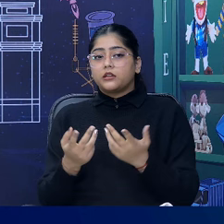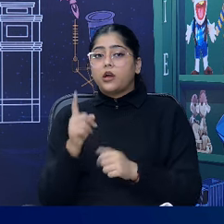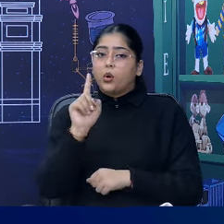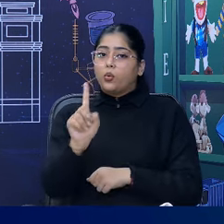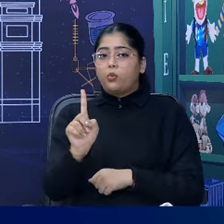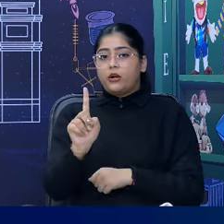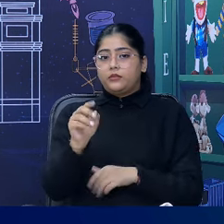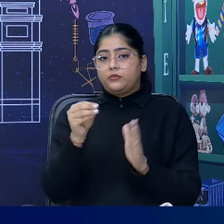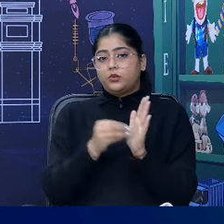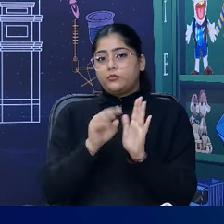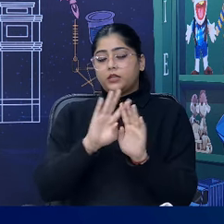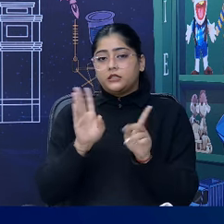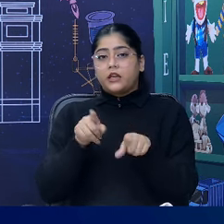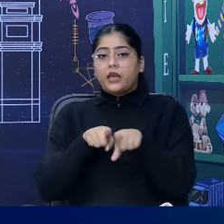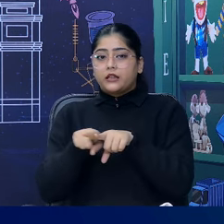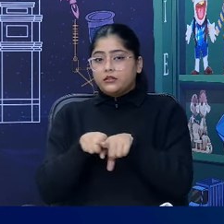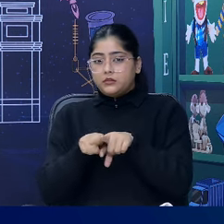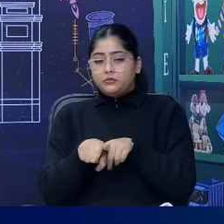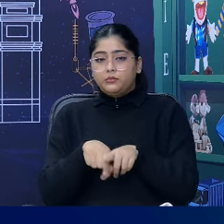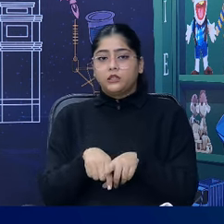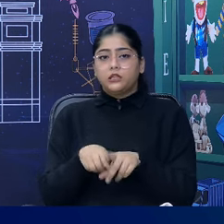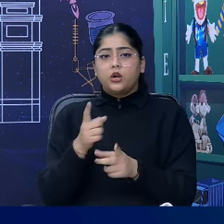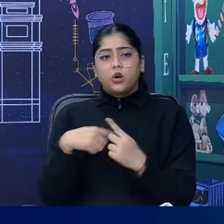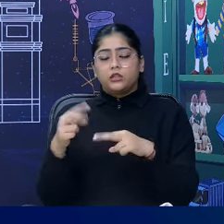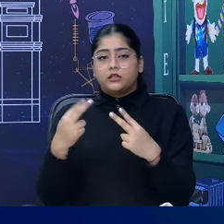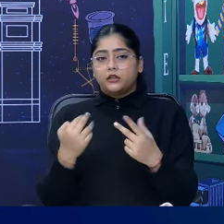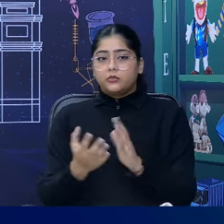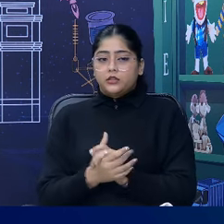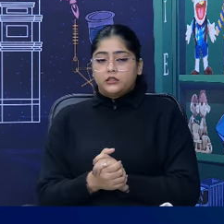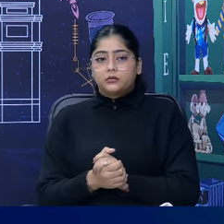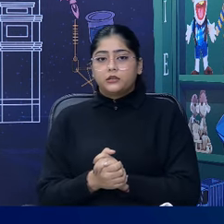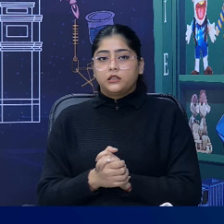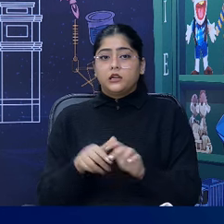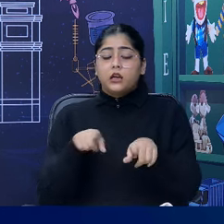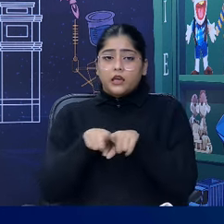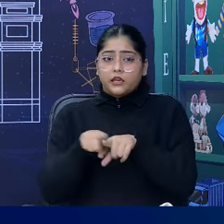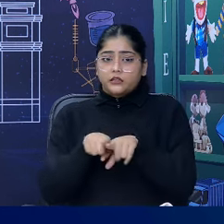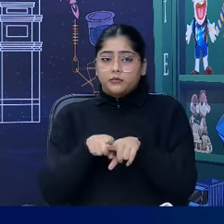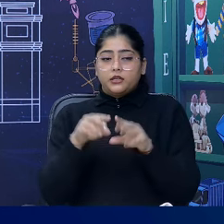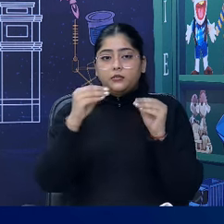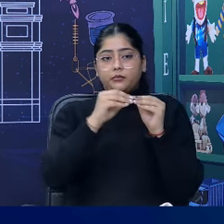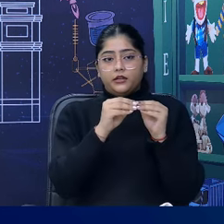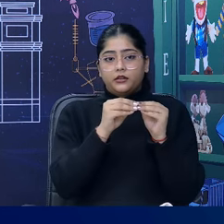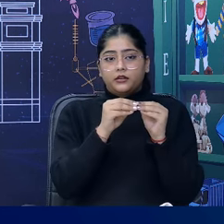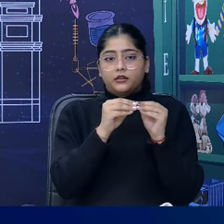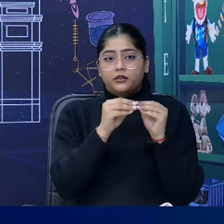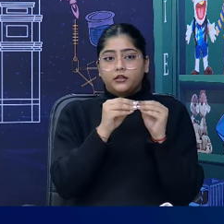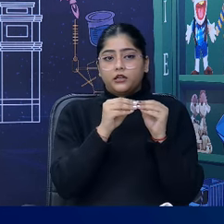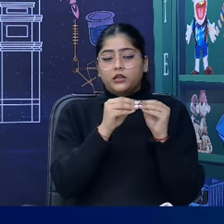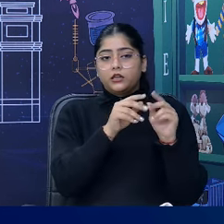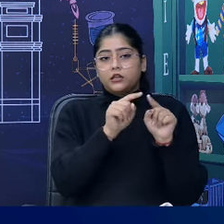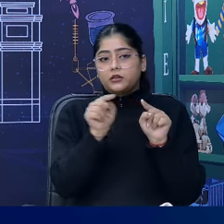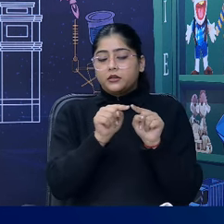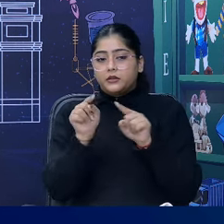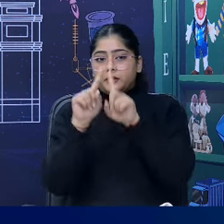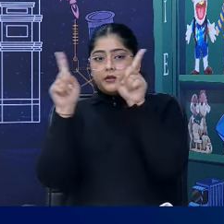only one element. Example, you can see on the cardboard, like it is set B, and we can